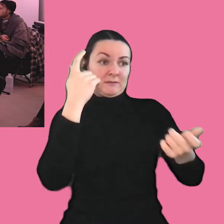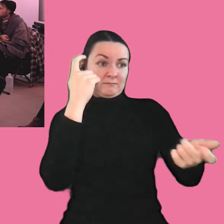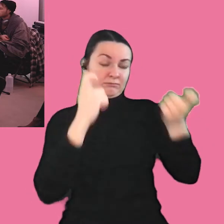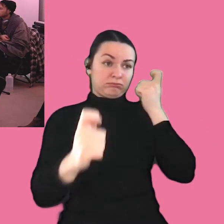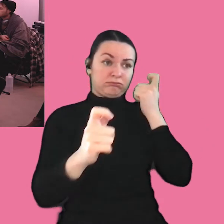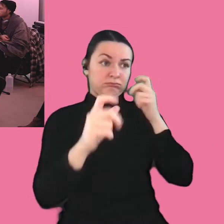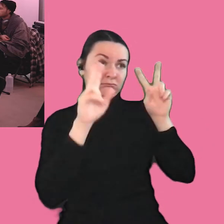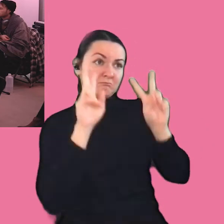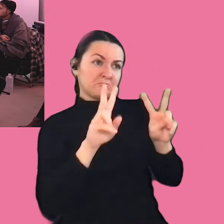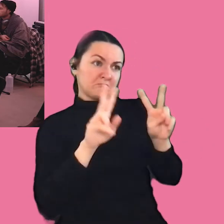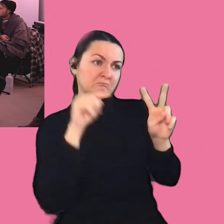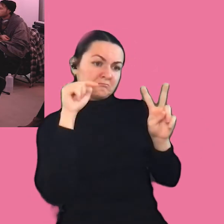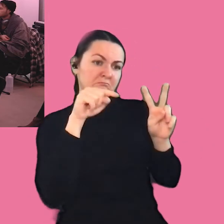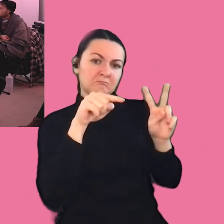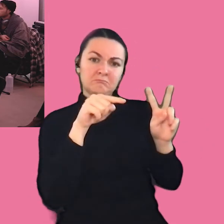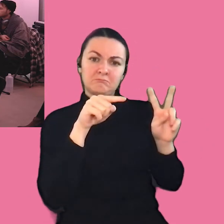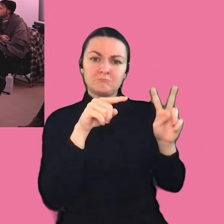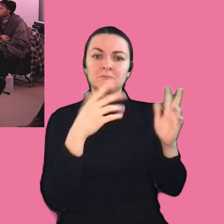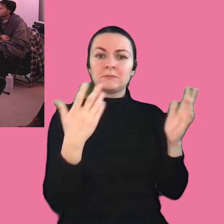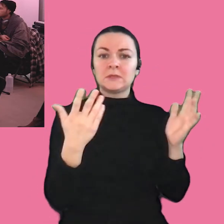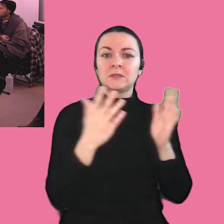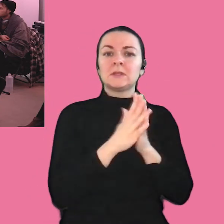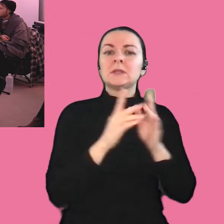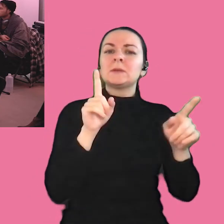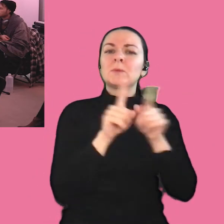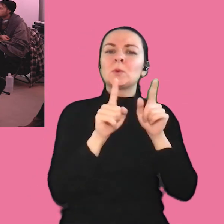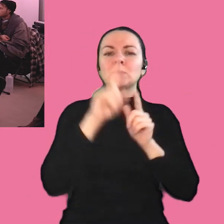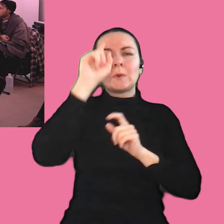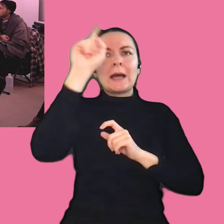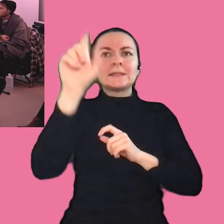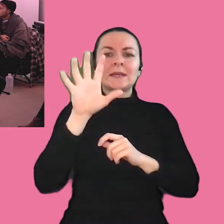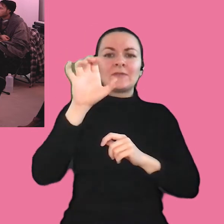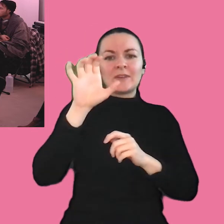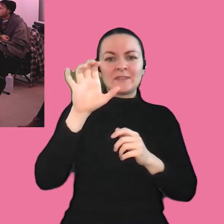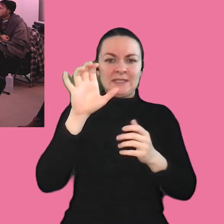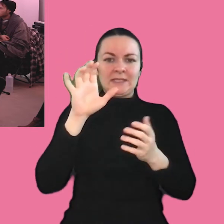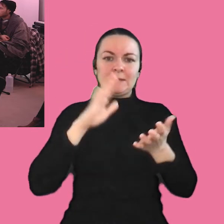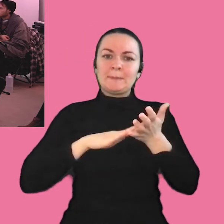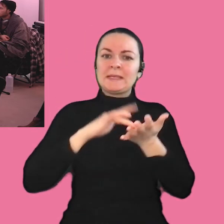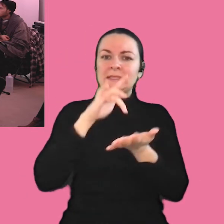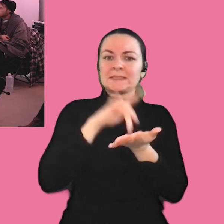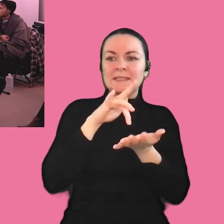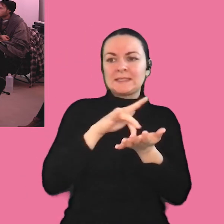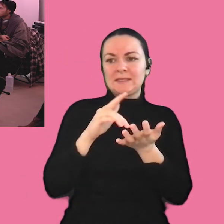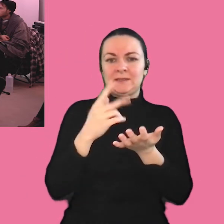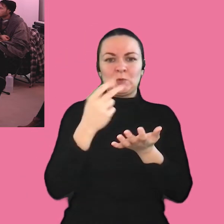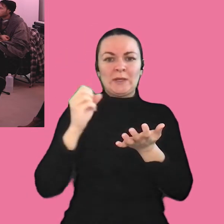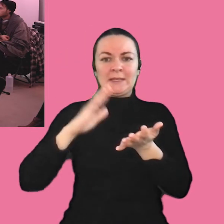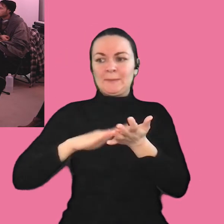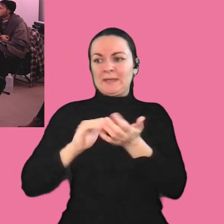local activism during the pandemic as well. So I think that